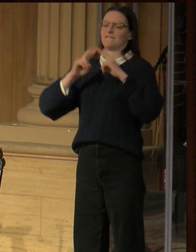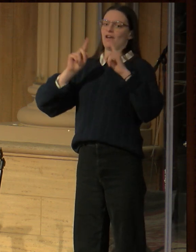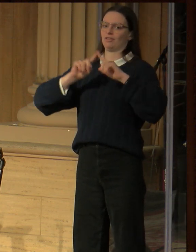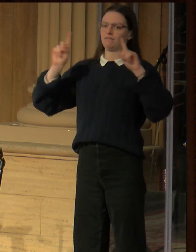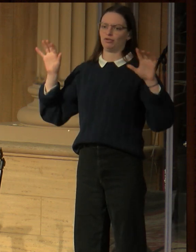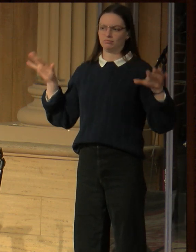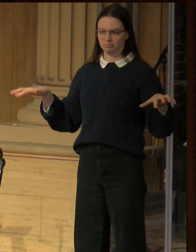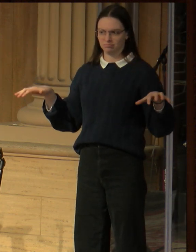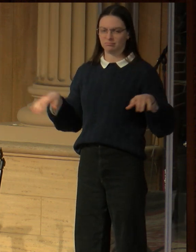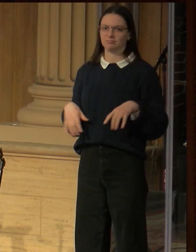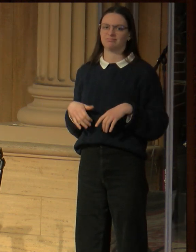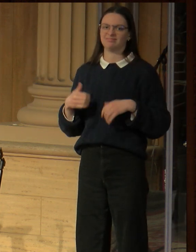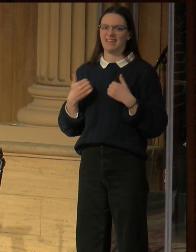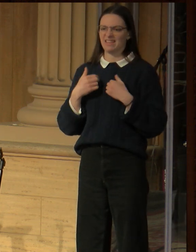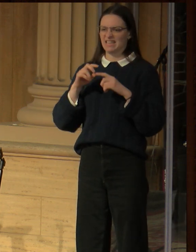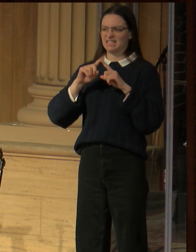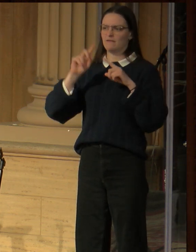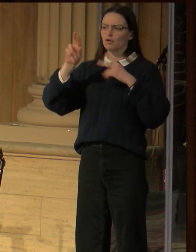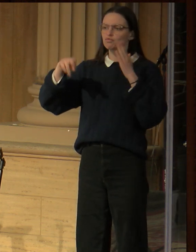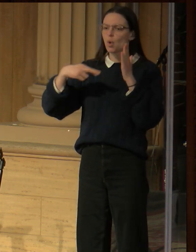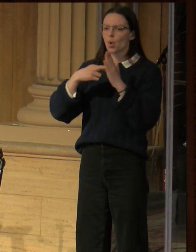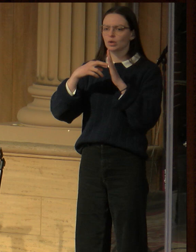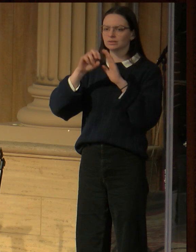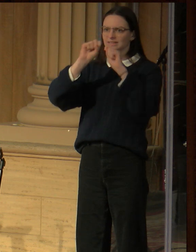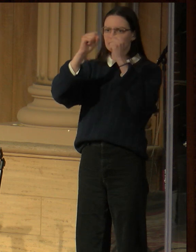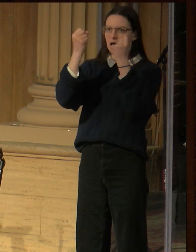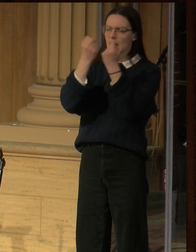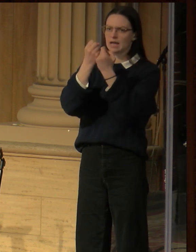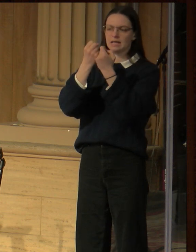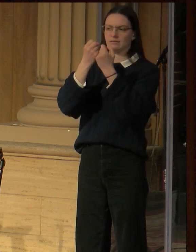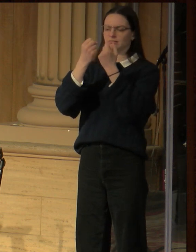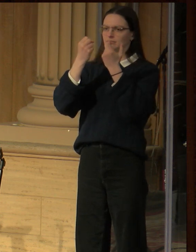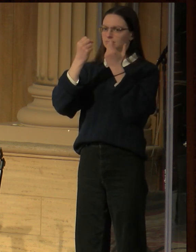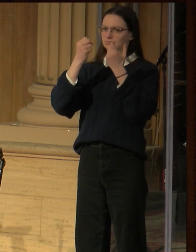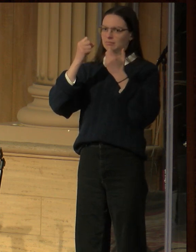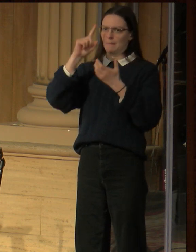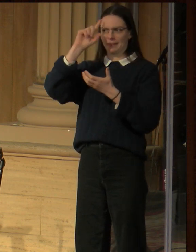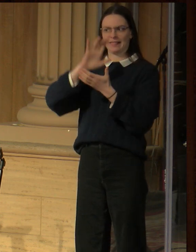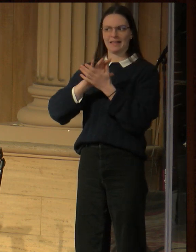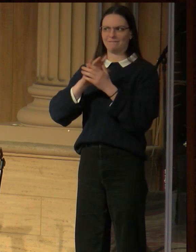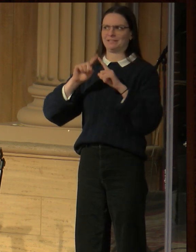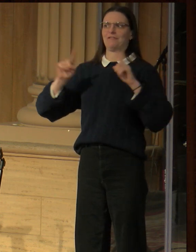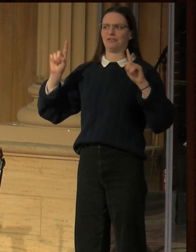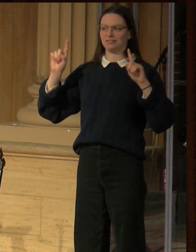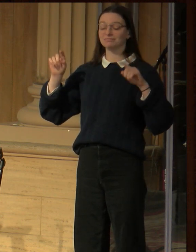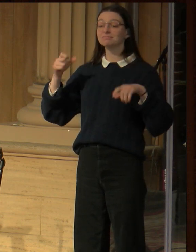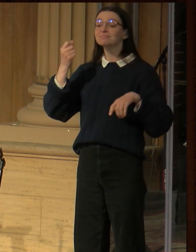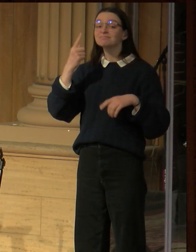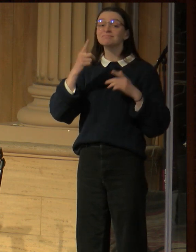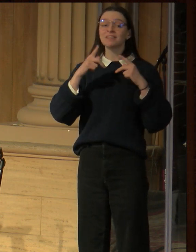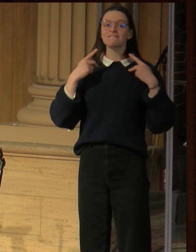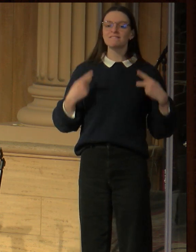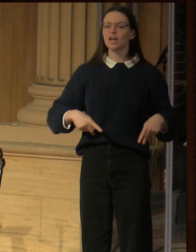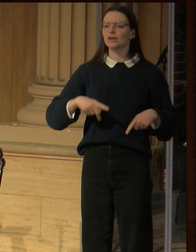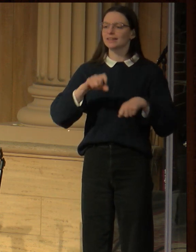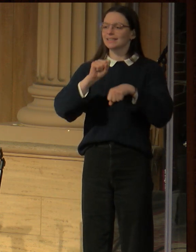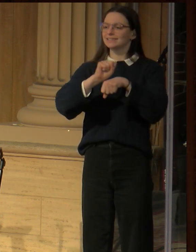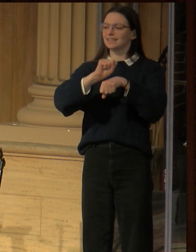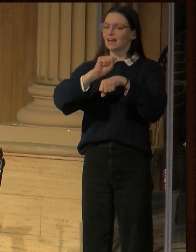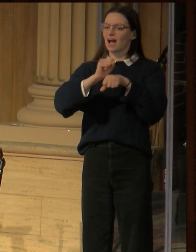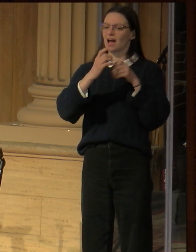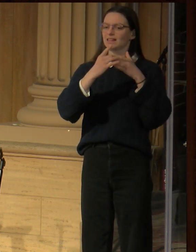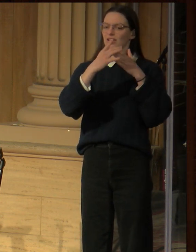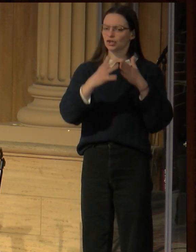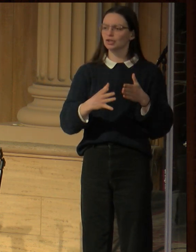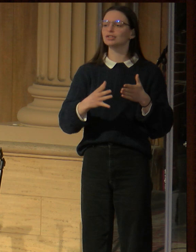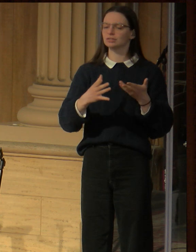very different. They had different roles in society, and they believed some very different things. The Pharisees were the synagogue leaders, so they would